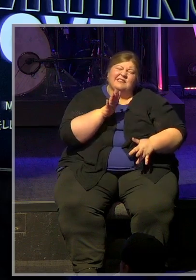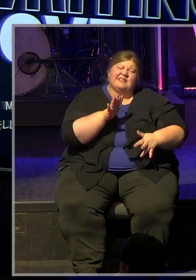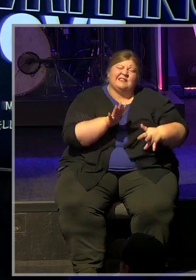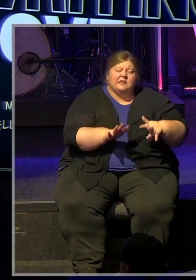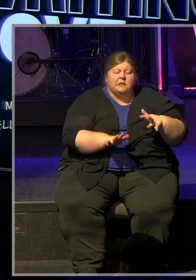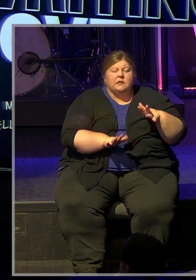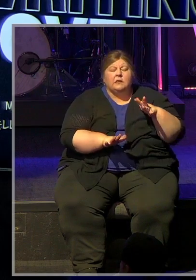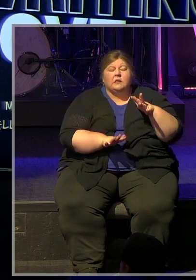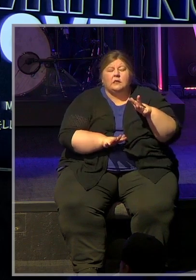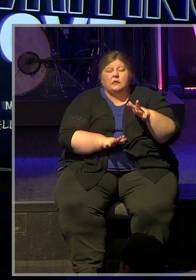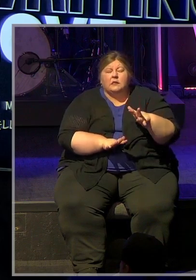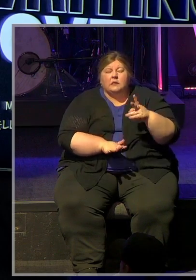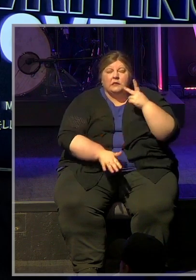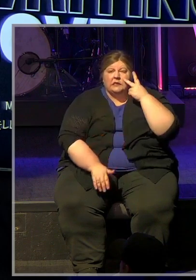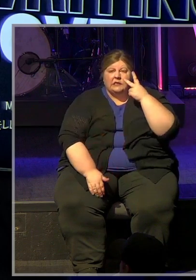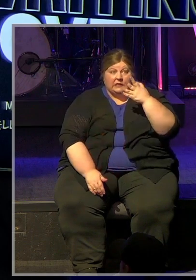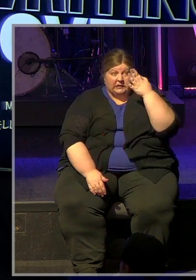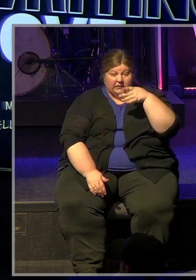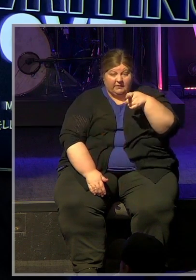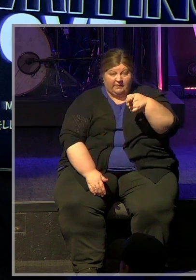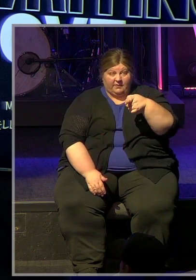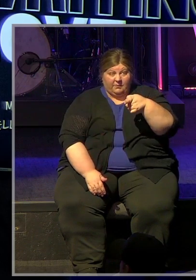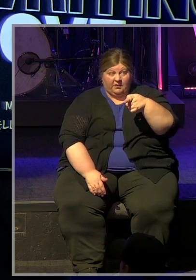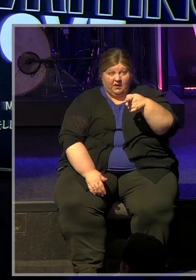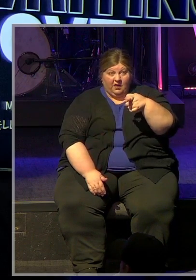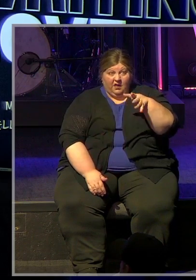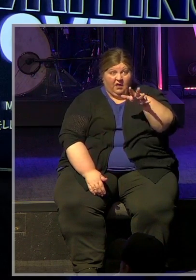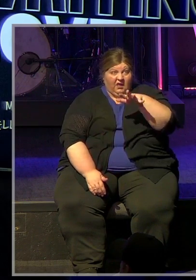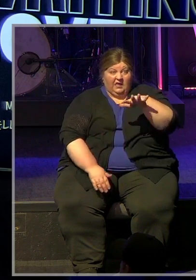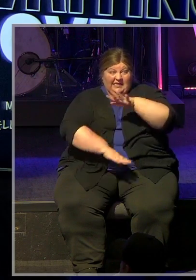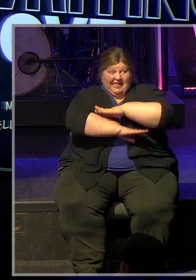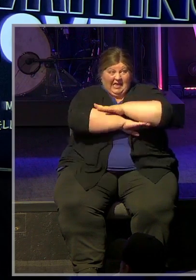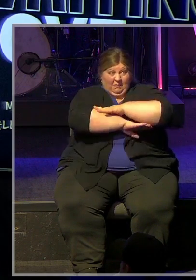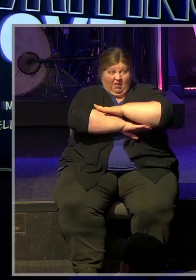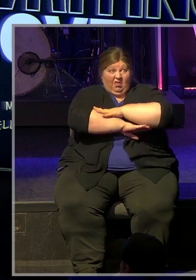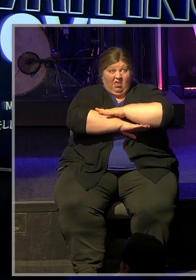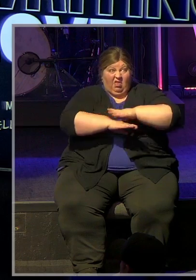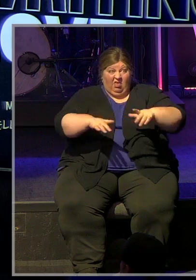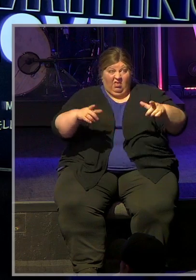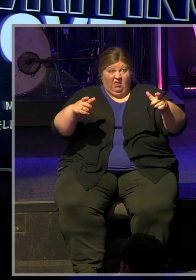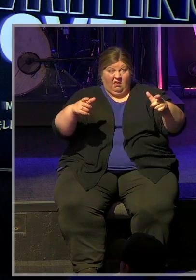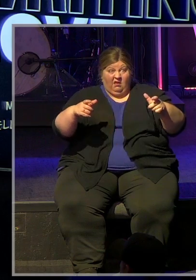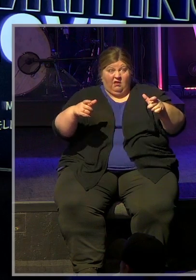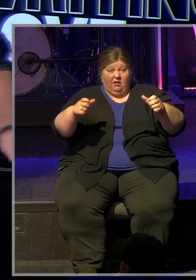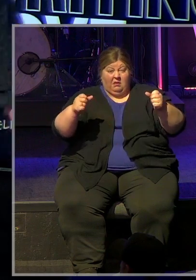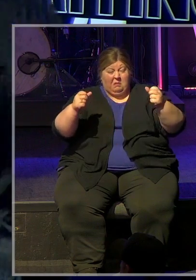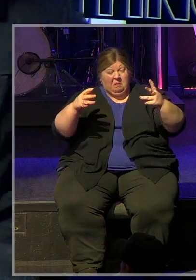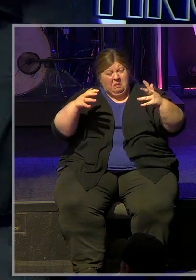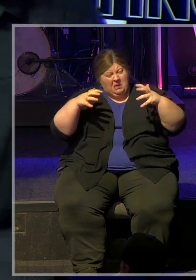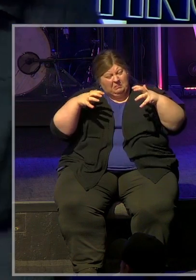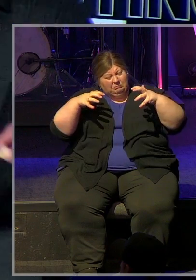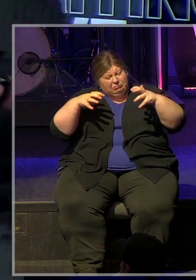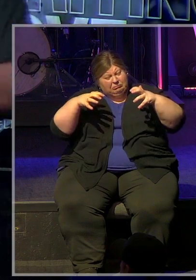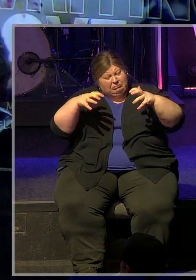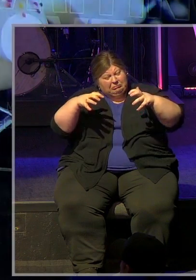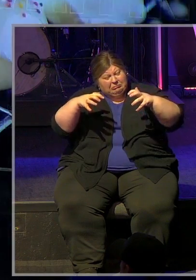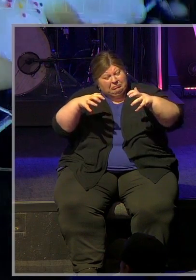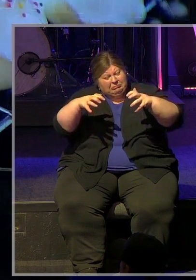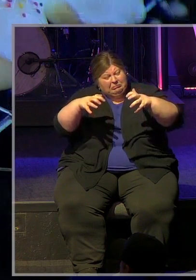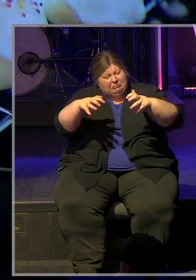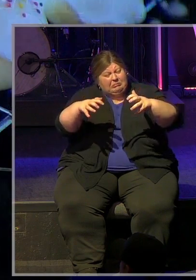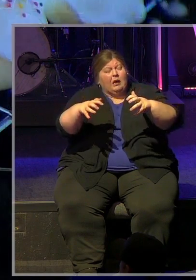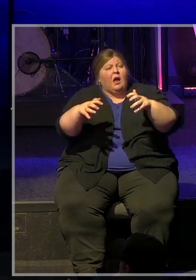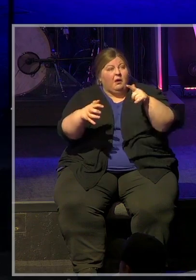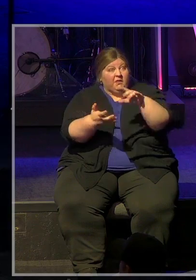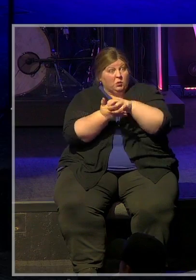kitchen, he sees in front of him there over this table, like over their kitchen table, hundreds and hundreds and hundreds of